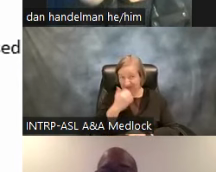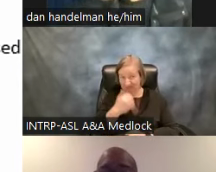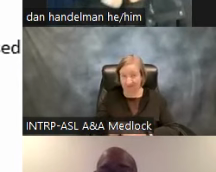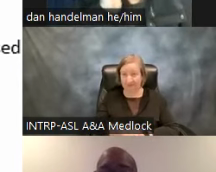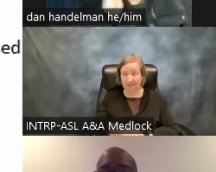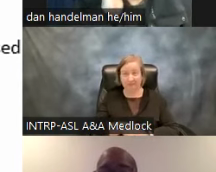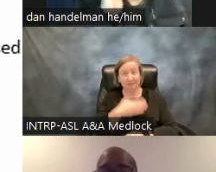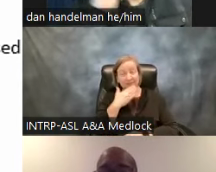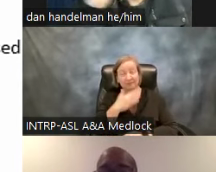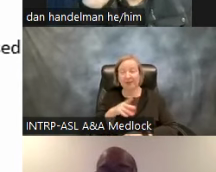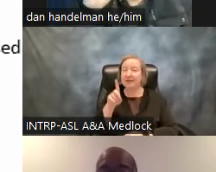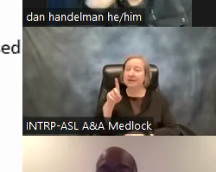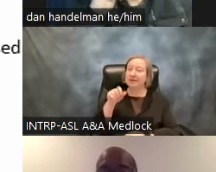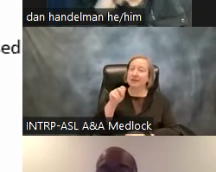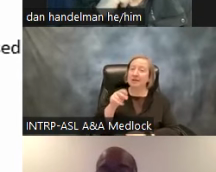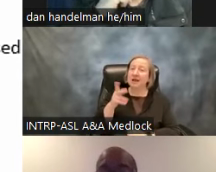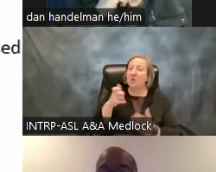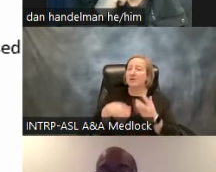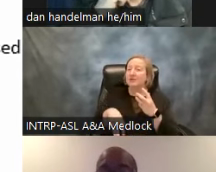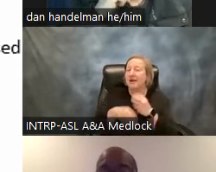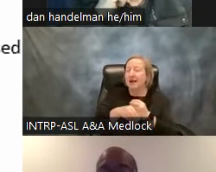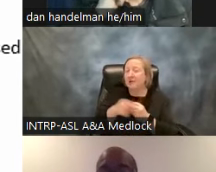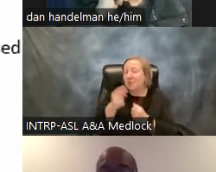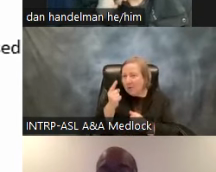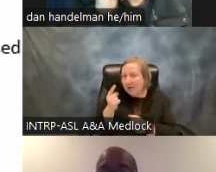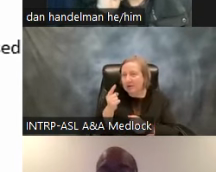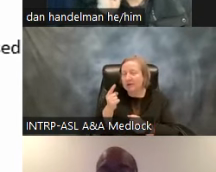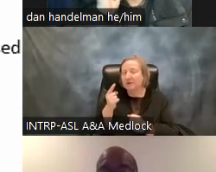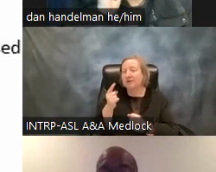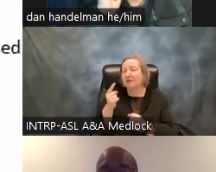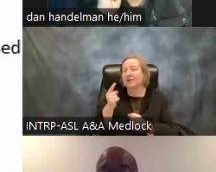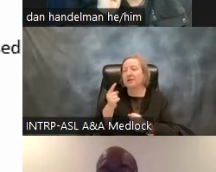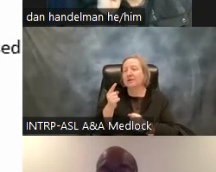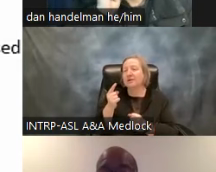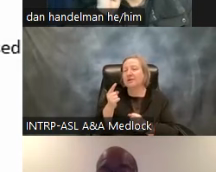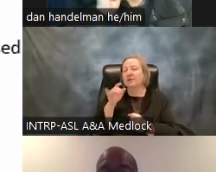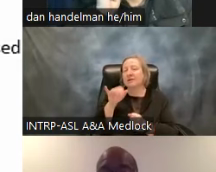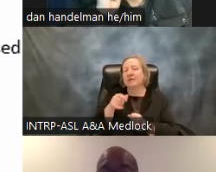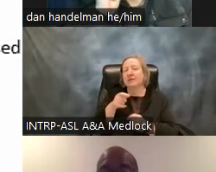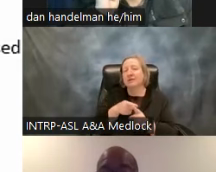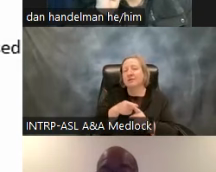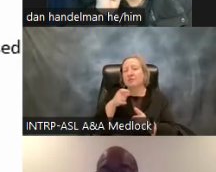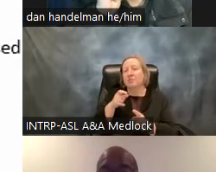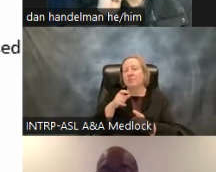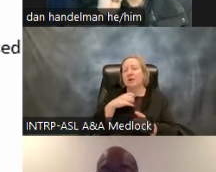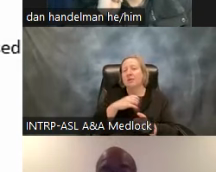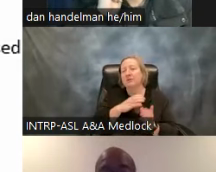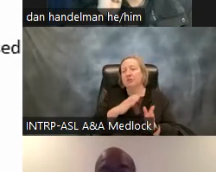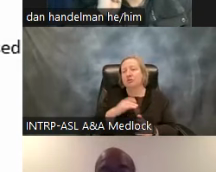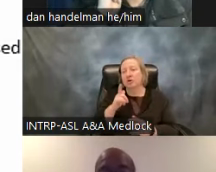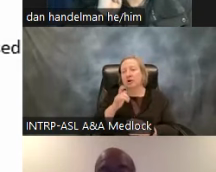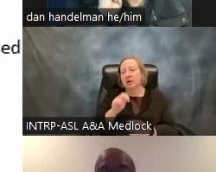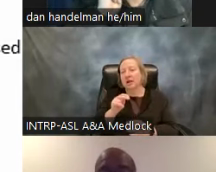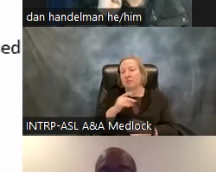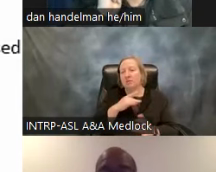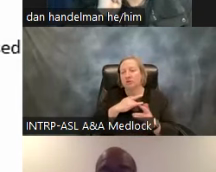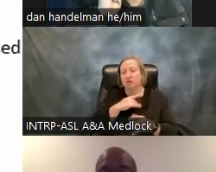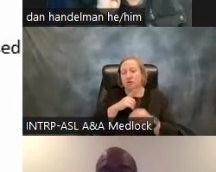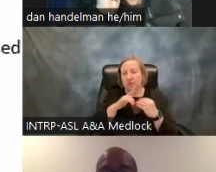Thank you. Yes, I just go want to ahead. add one, because this came from, Commissioner Glenn was concerned about this and raised